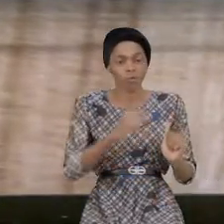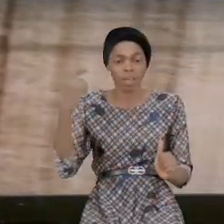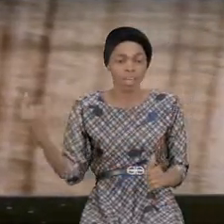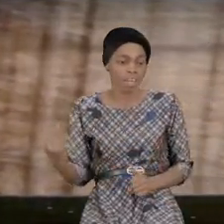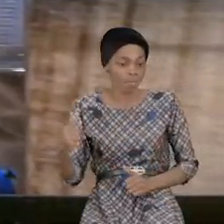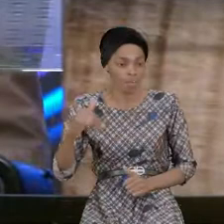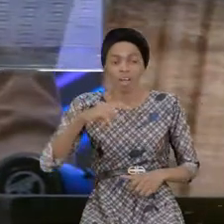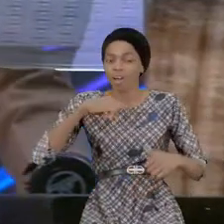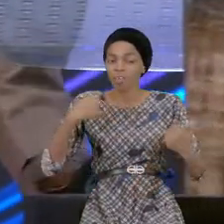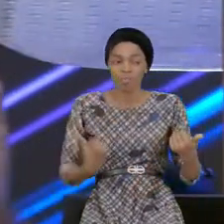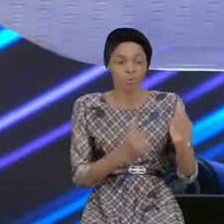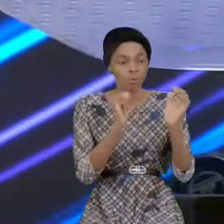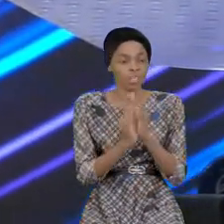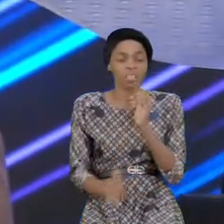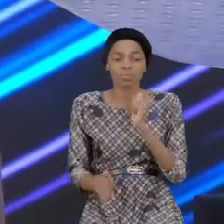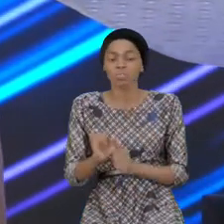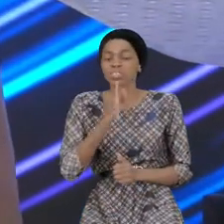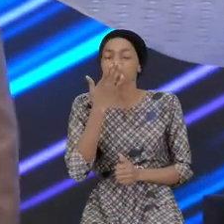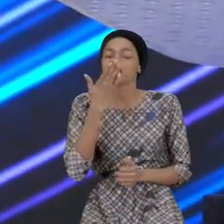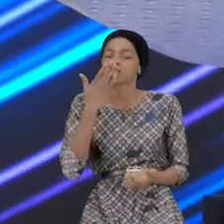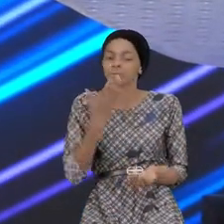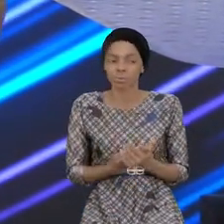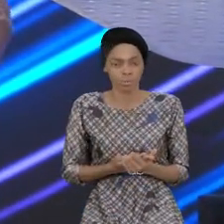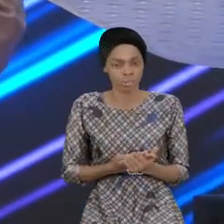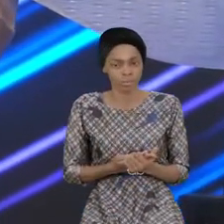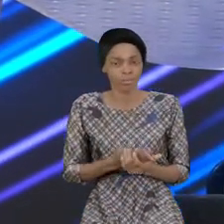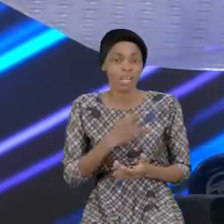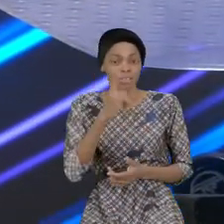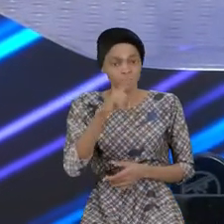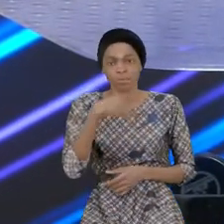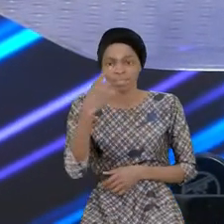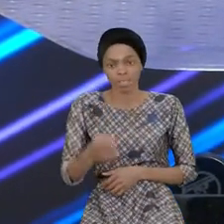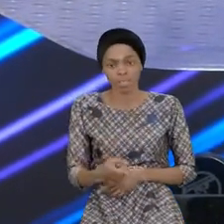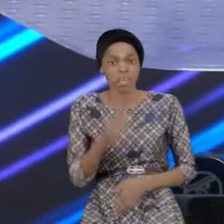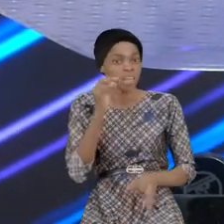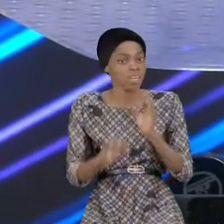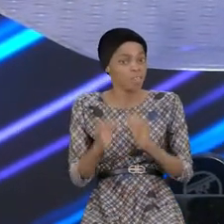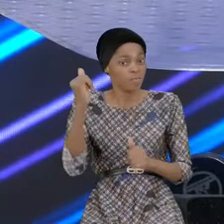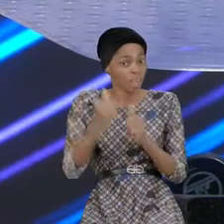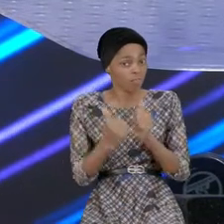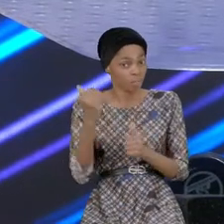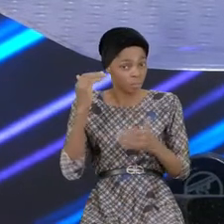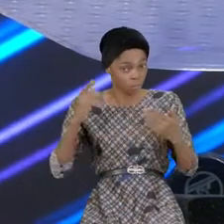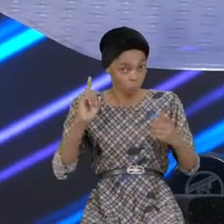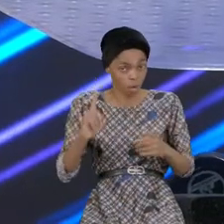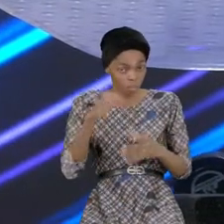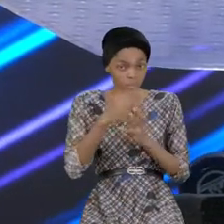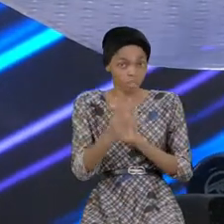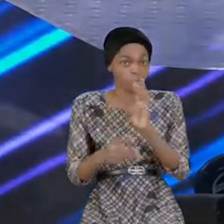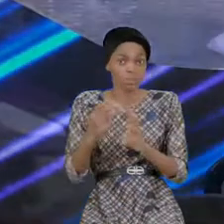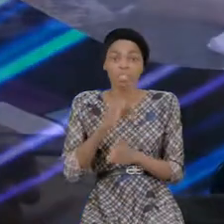follow that which is good. And you say, if everybody in the world were like